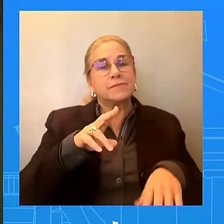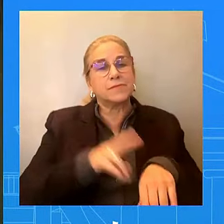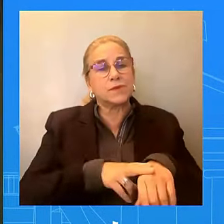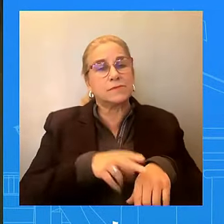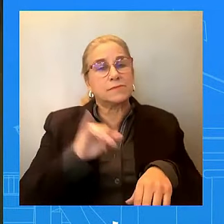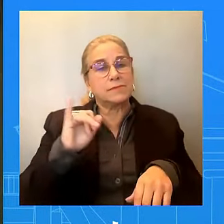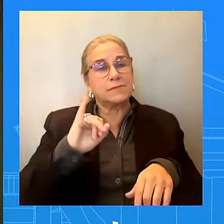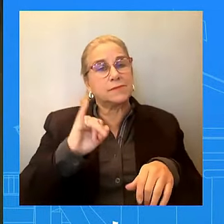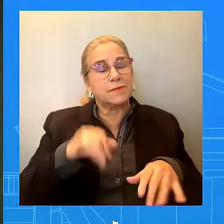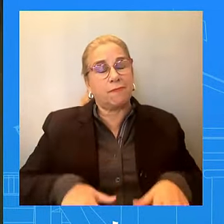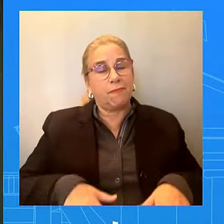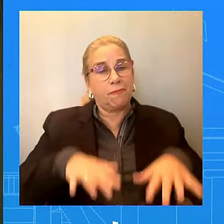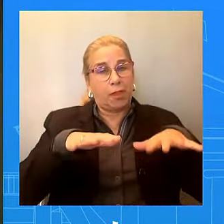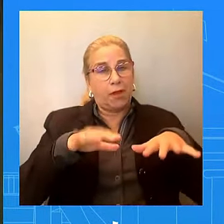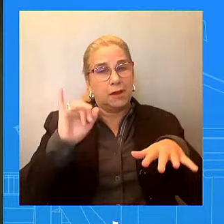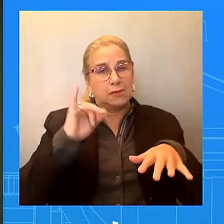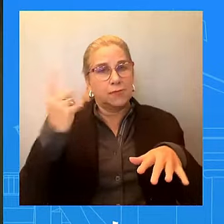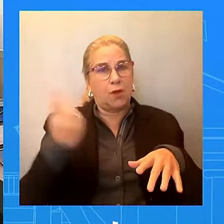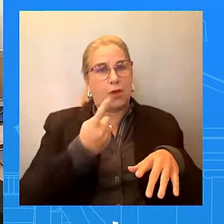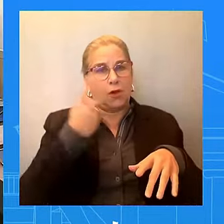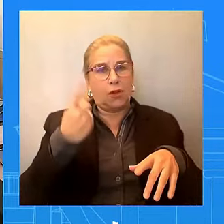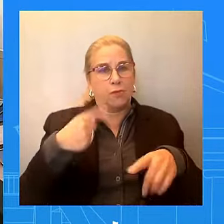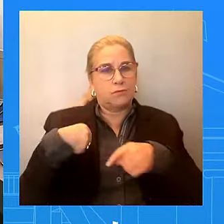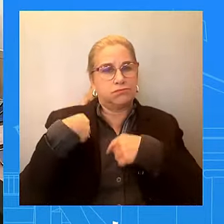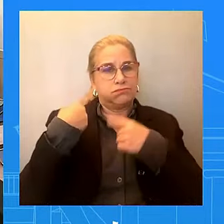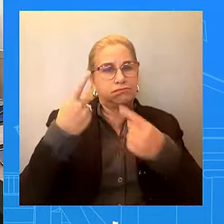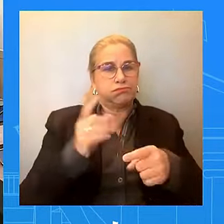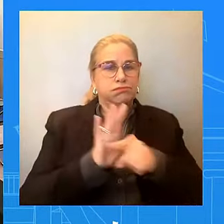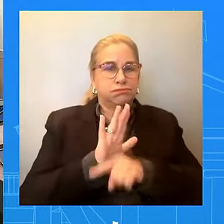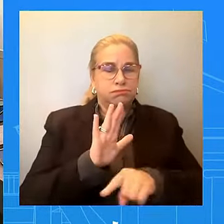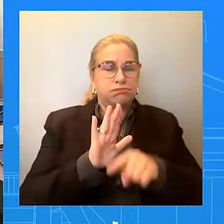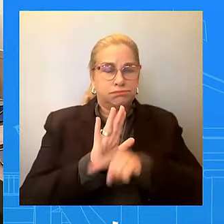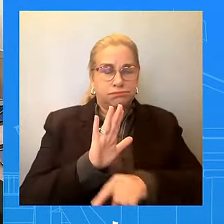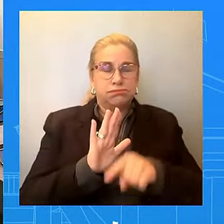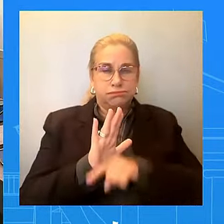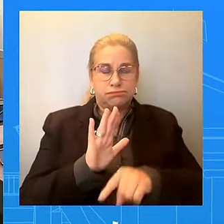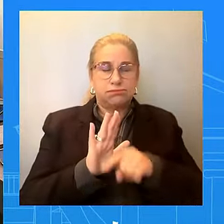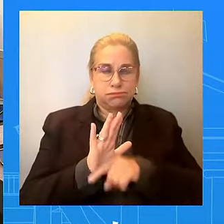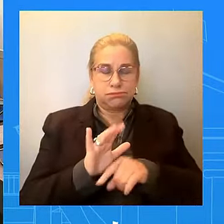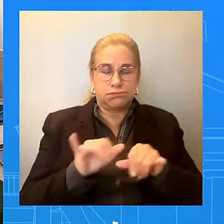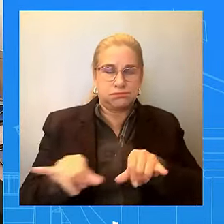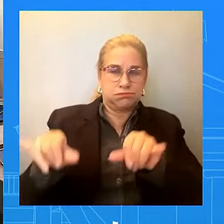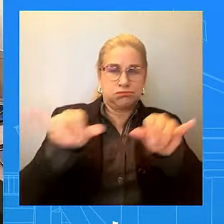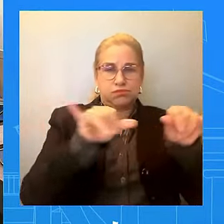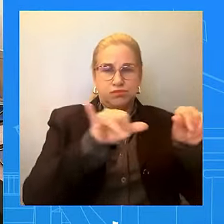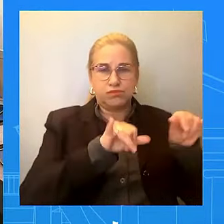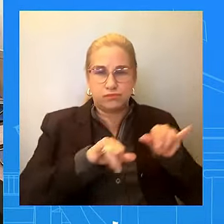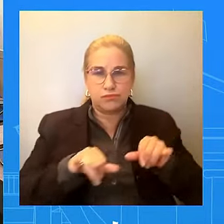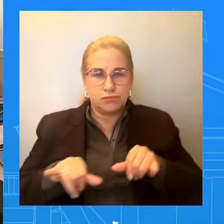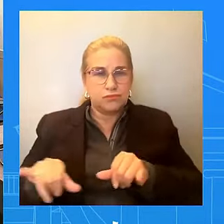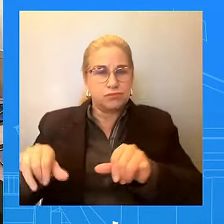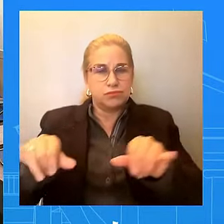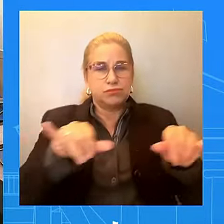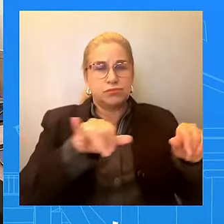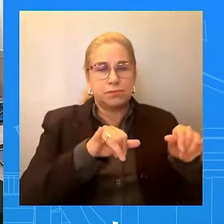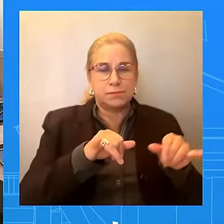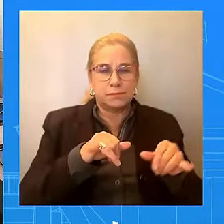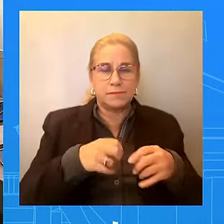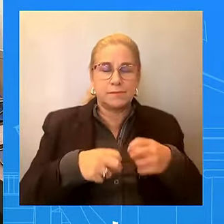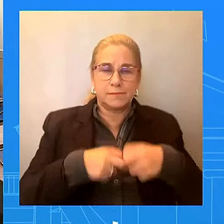Mr. Secretary, this is Courtney Rosen from Bloomberg Government. I would like to ask about the upcoming election in the next couple